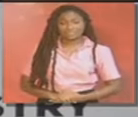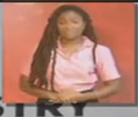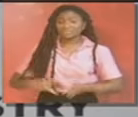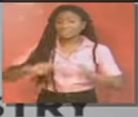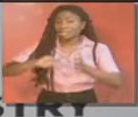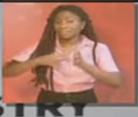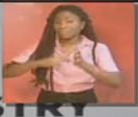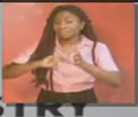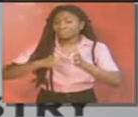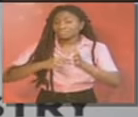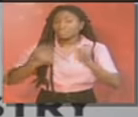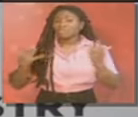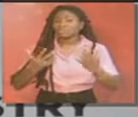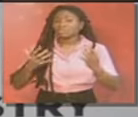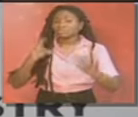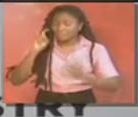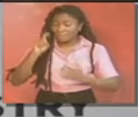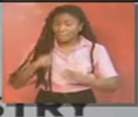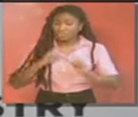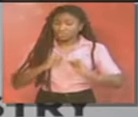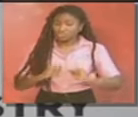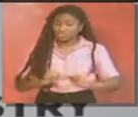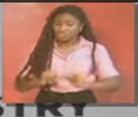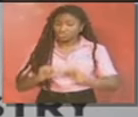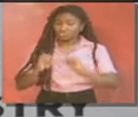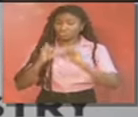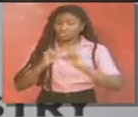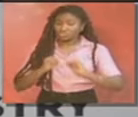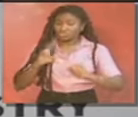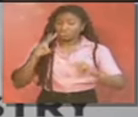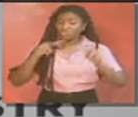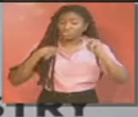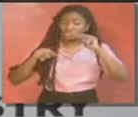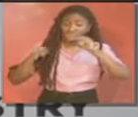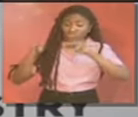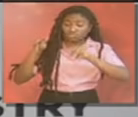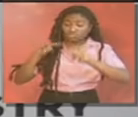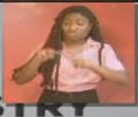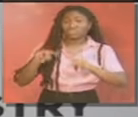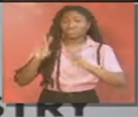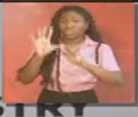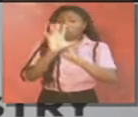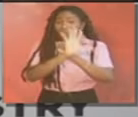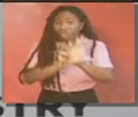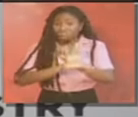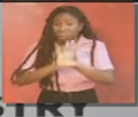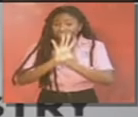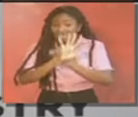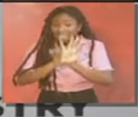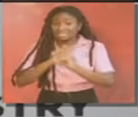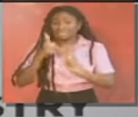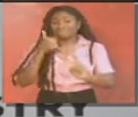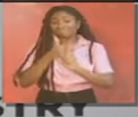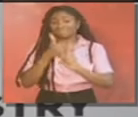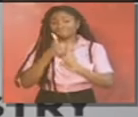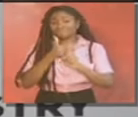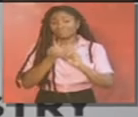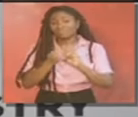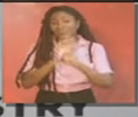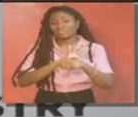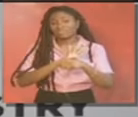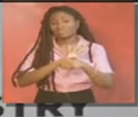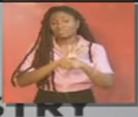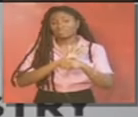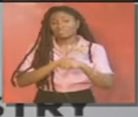to continue to be vigilant and to exercise our COVID-19 prevention measures, which are the 3